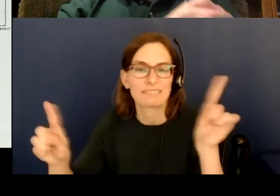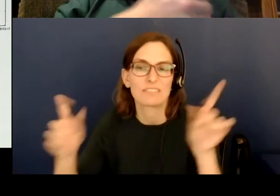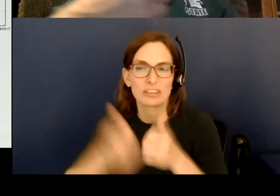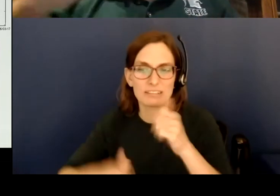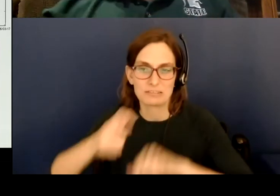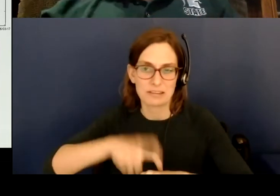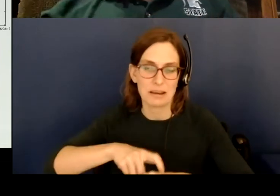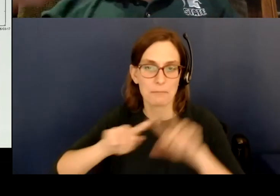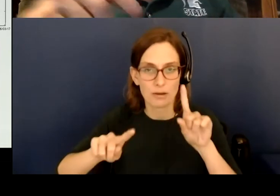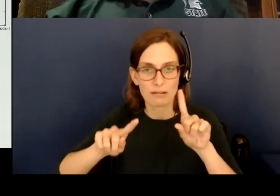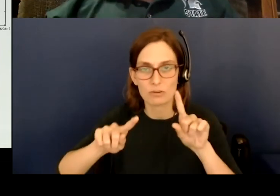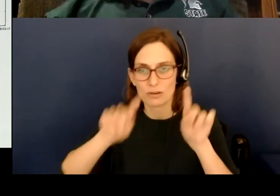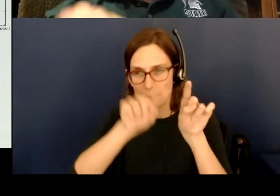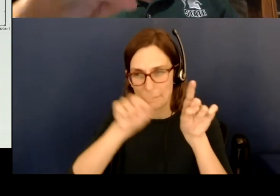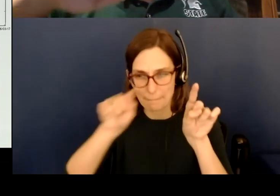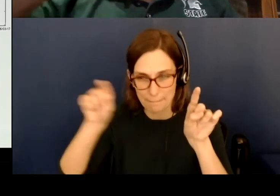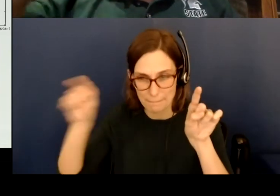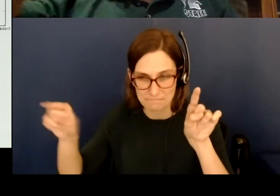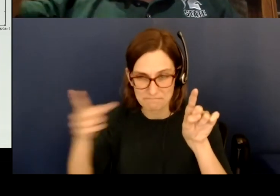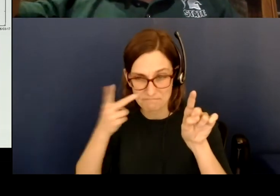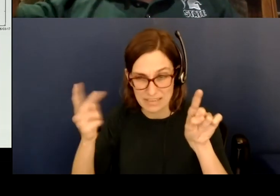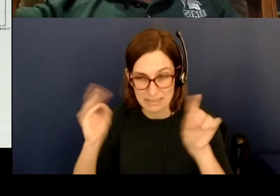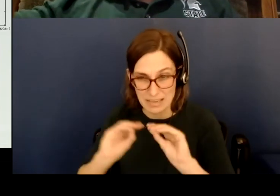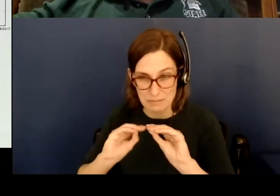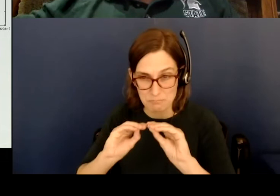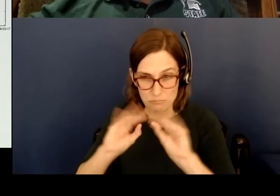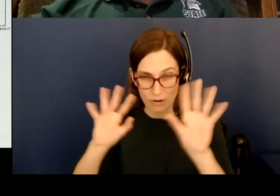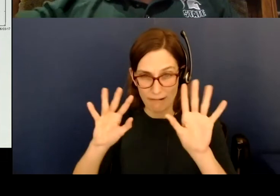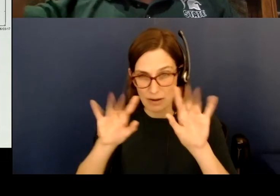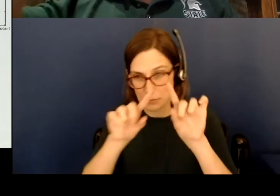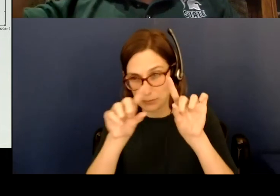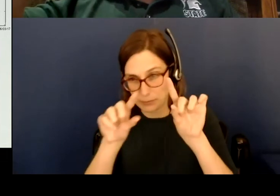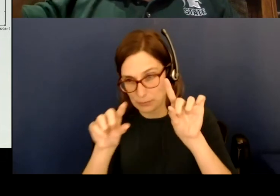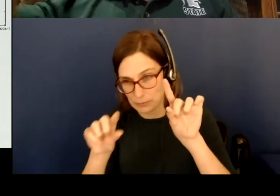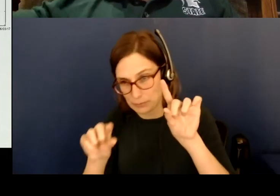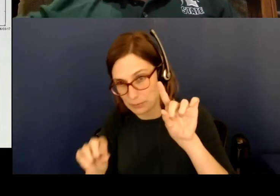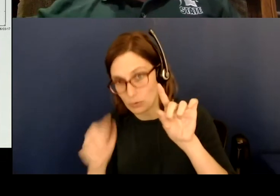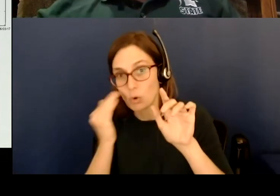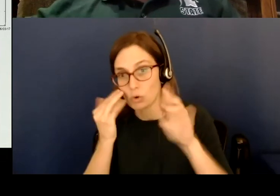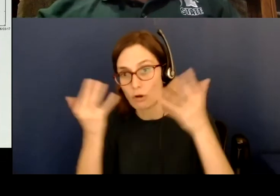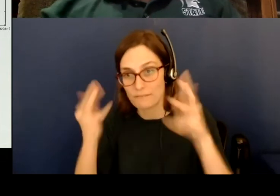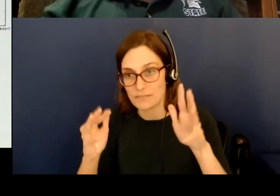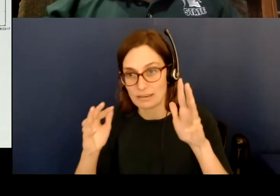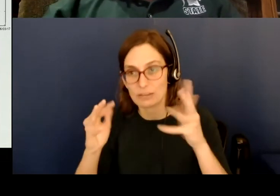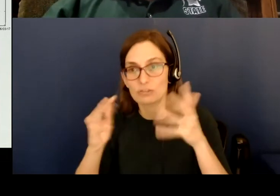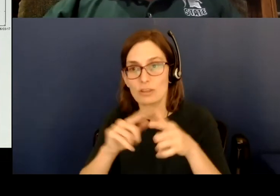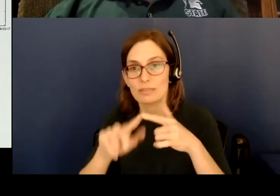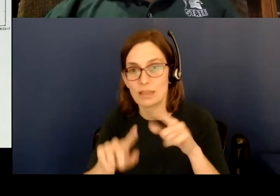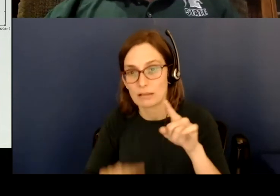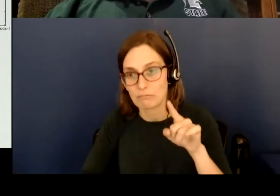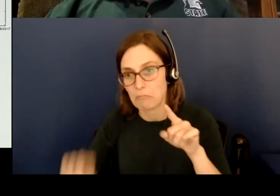from there, and when you see the brightness and see it coming down, then you've got a peak. The next peak is going to be